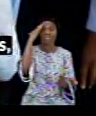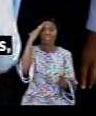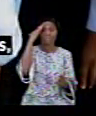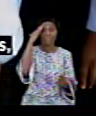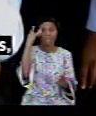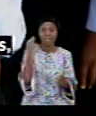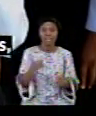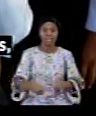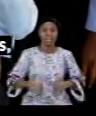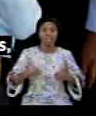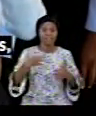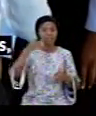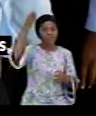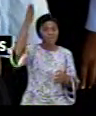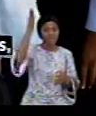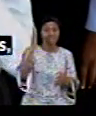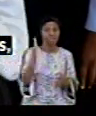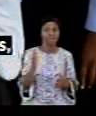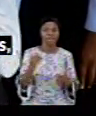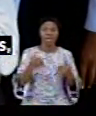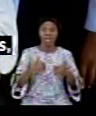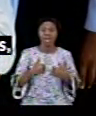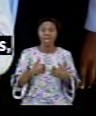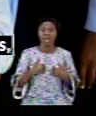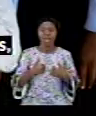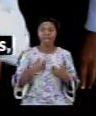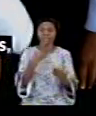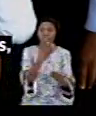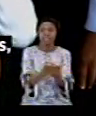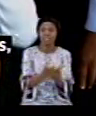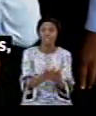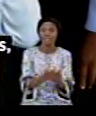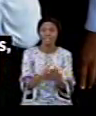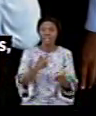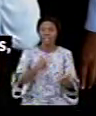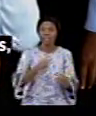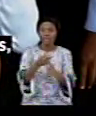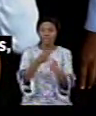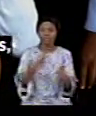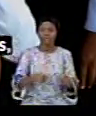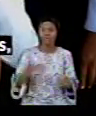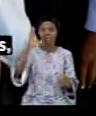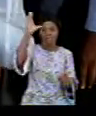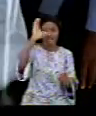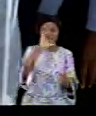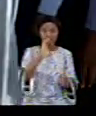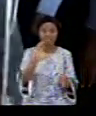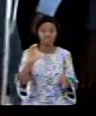the life of God has reached me from the cross